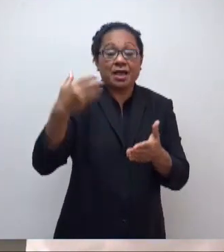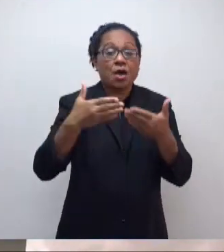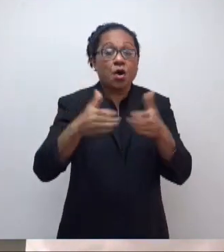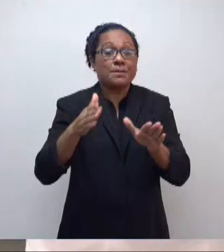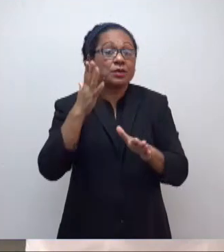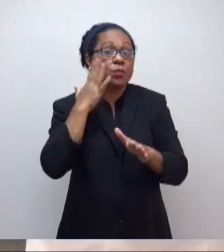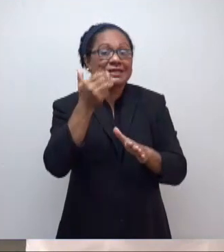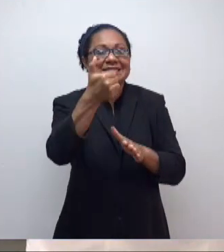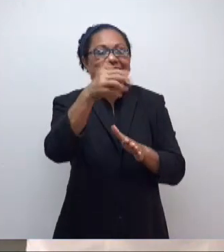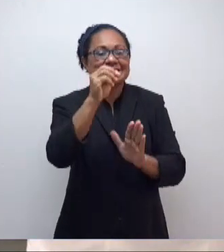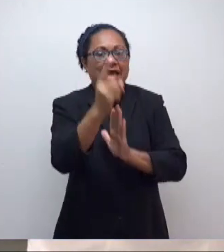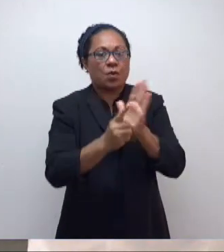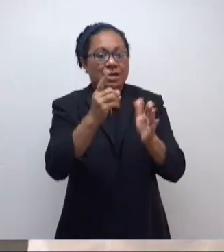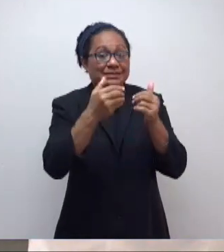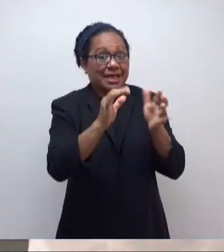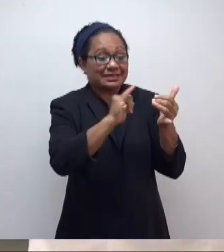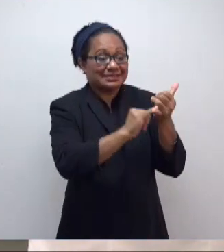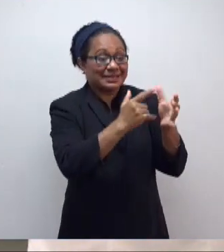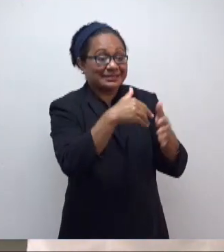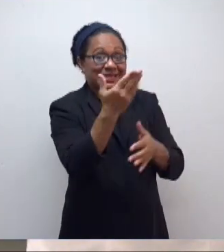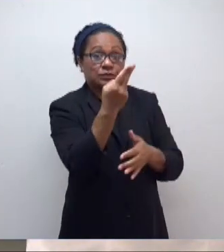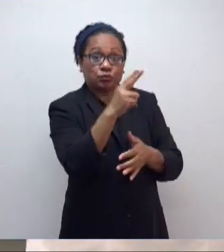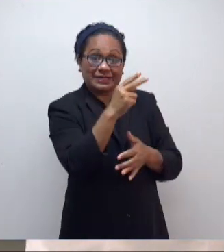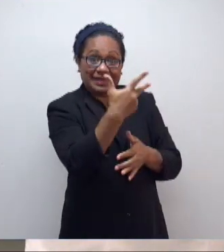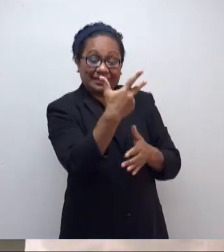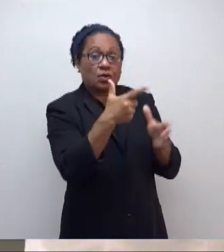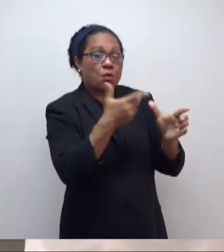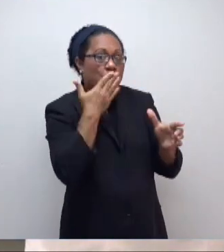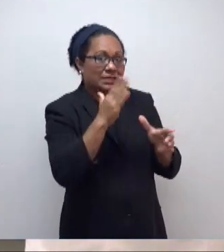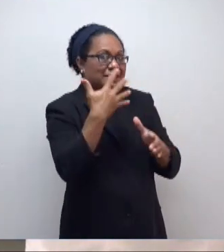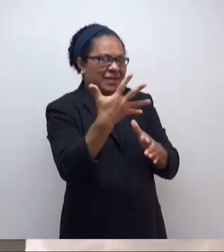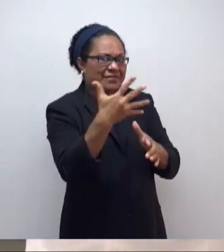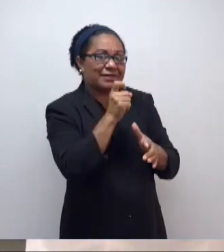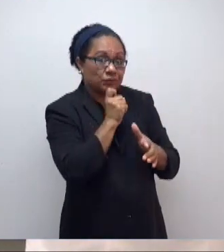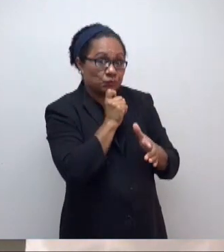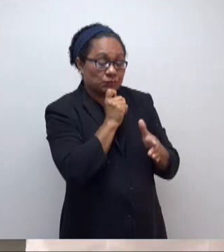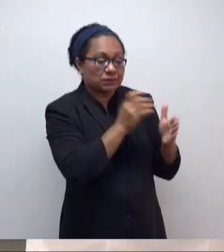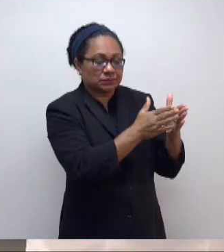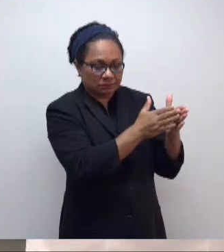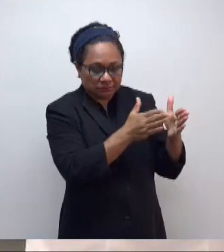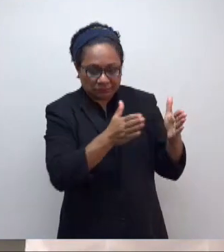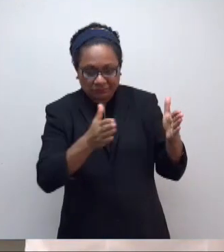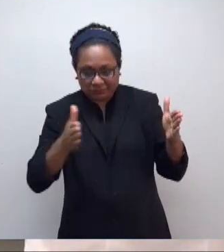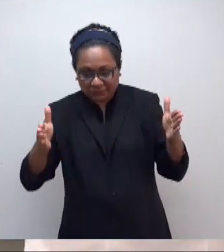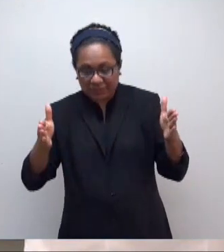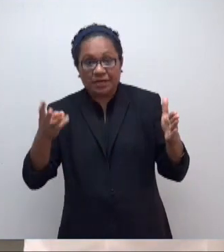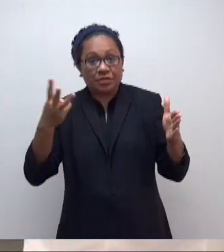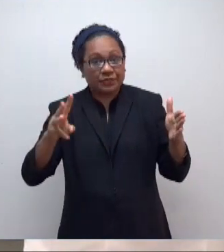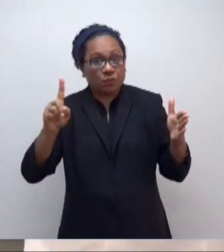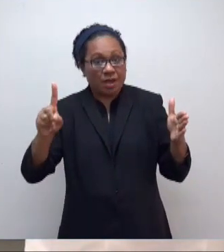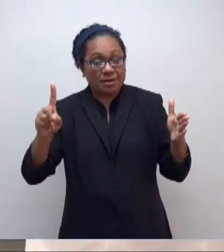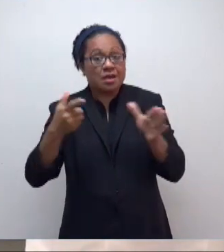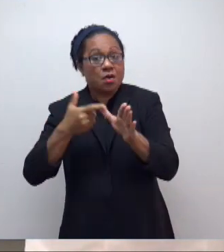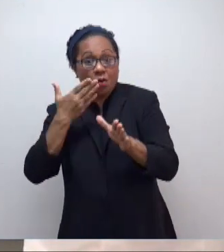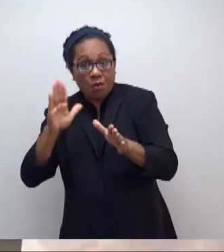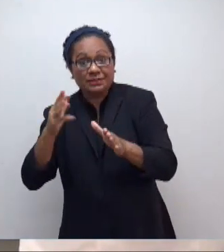for 60 hours from Saturday, 28 August at 5 p.m. until the morning of 31st August at